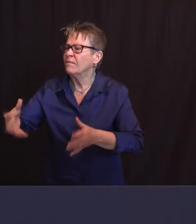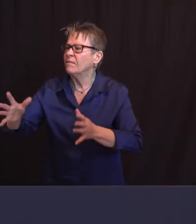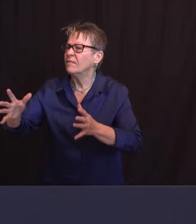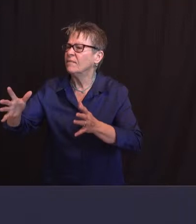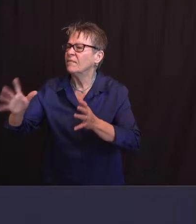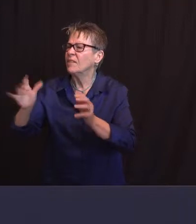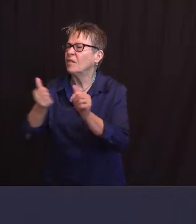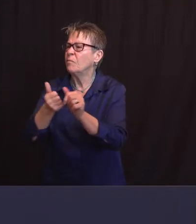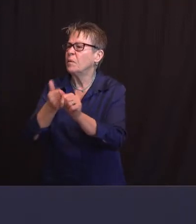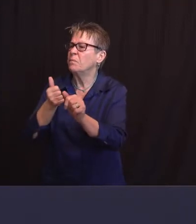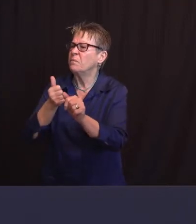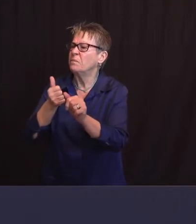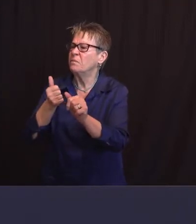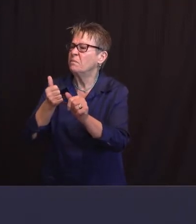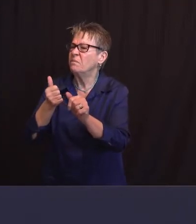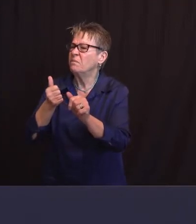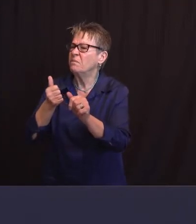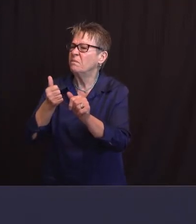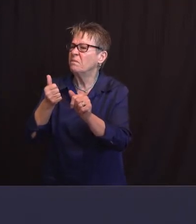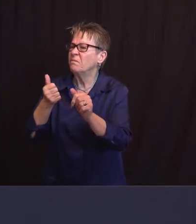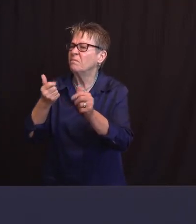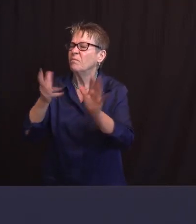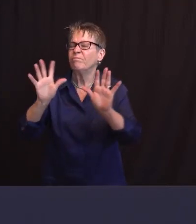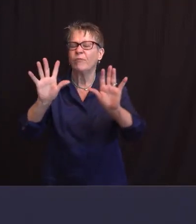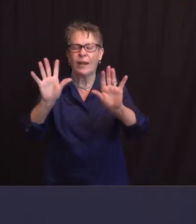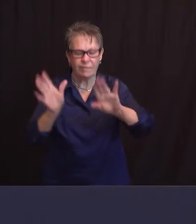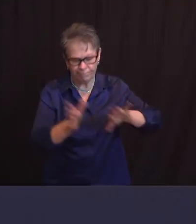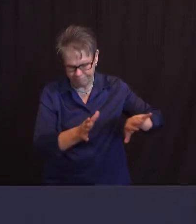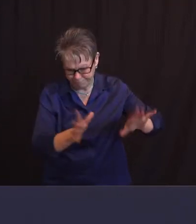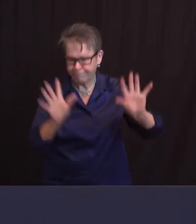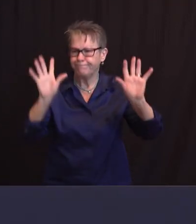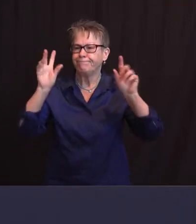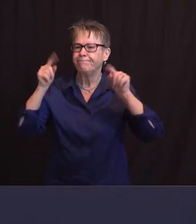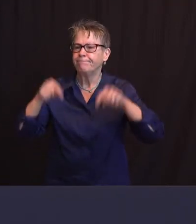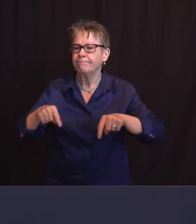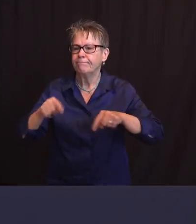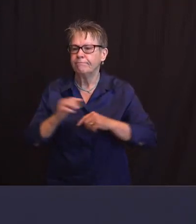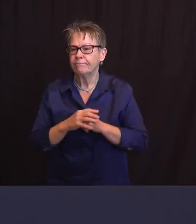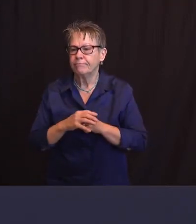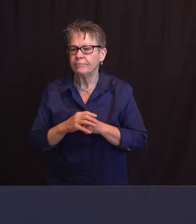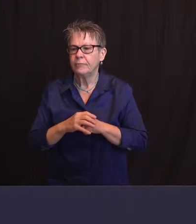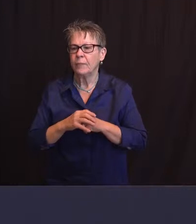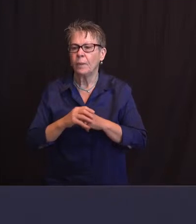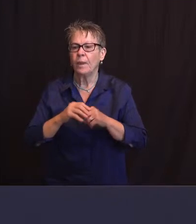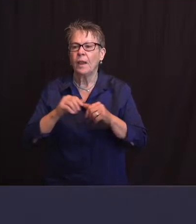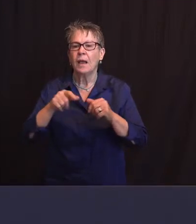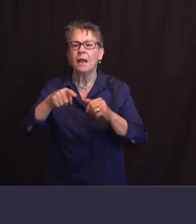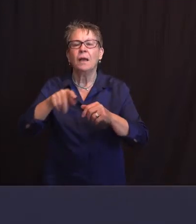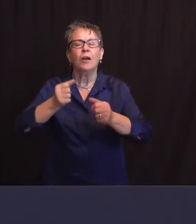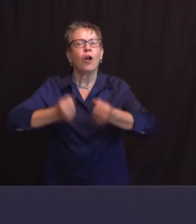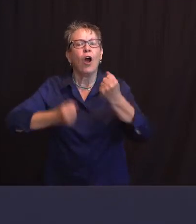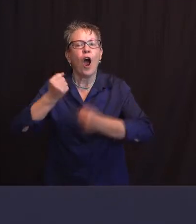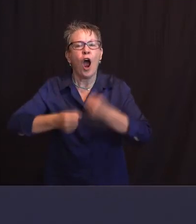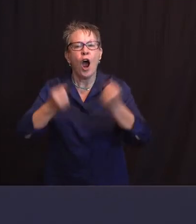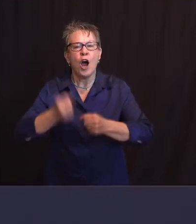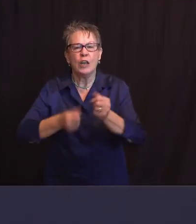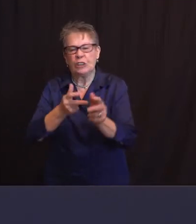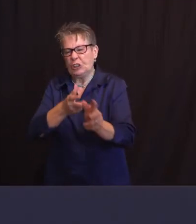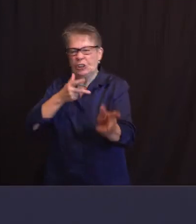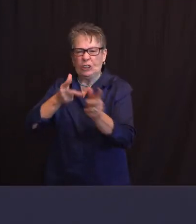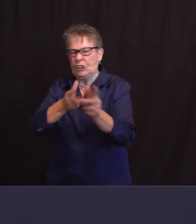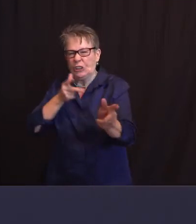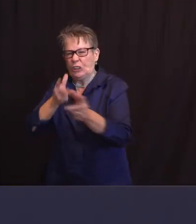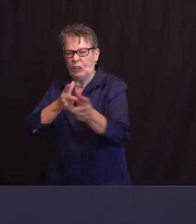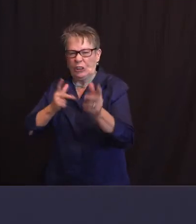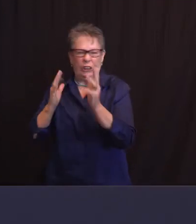updating, Nikita, on congestion pricing. We need to be, I think the two explicit precepts that we had,